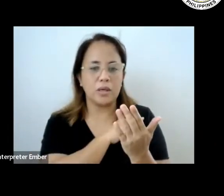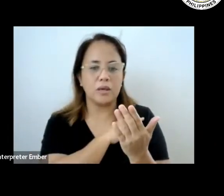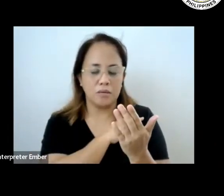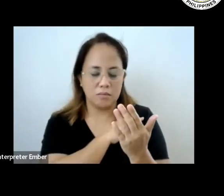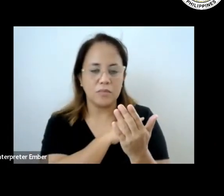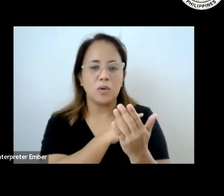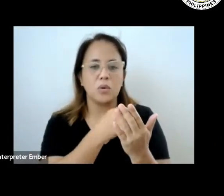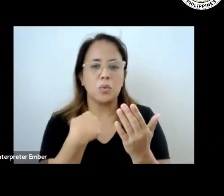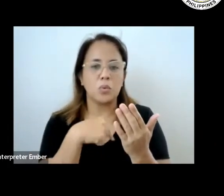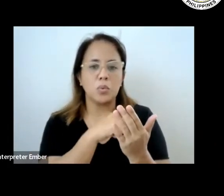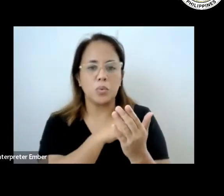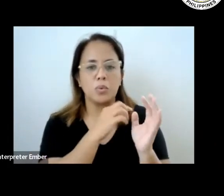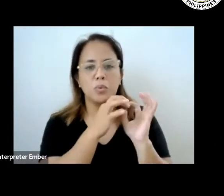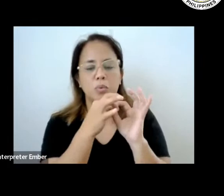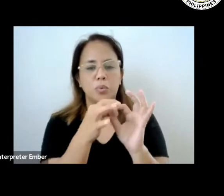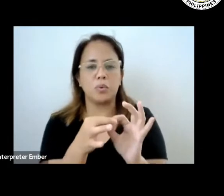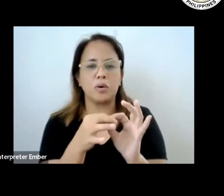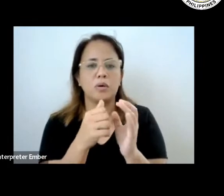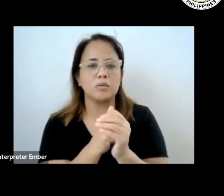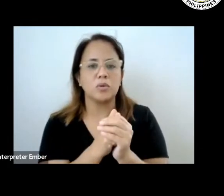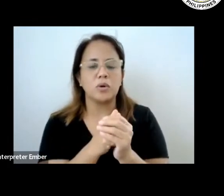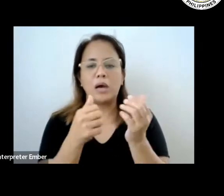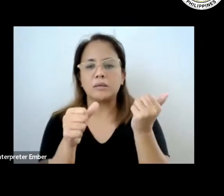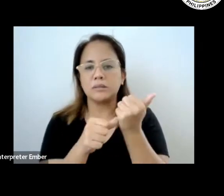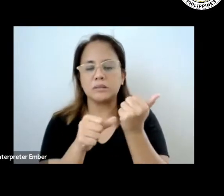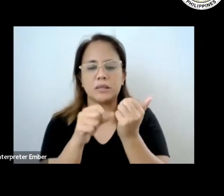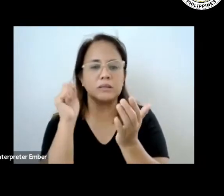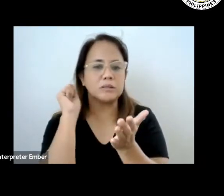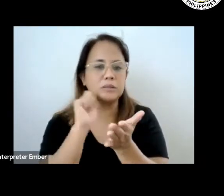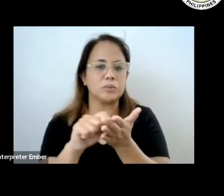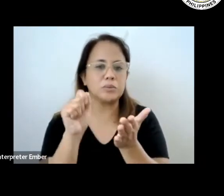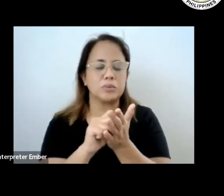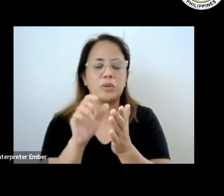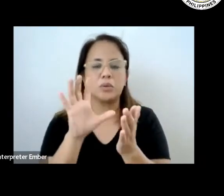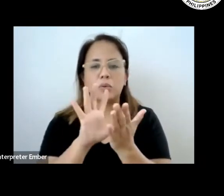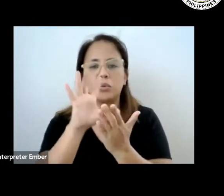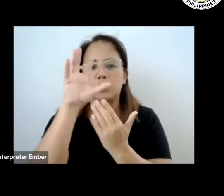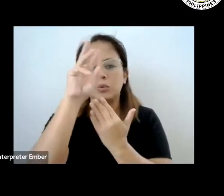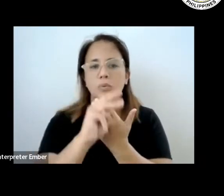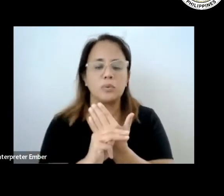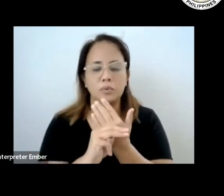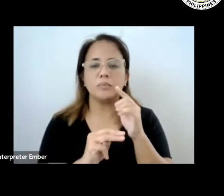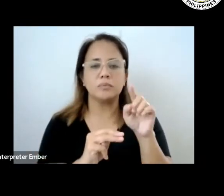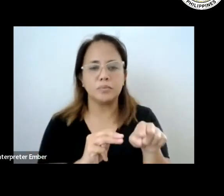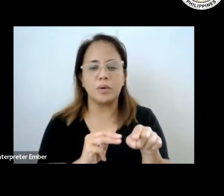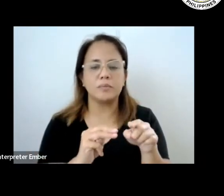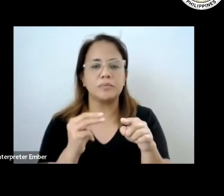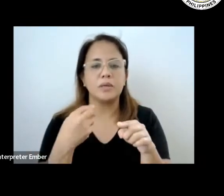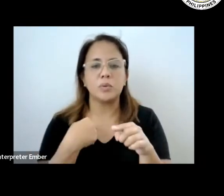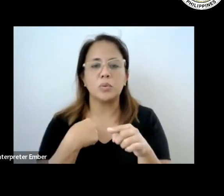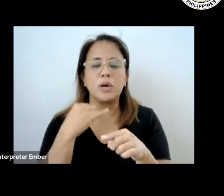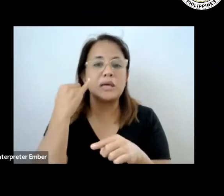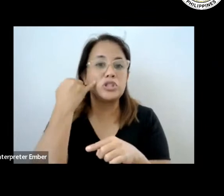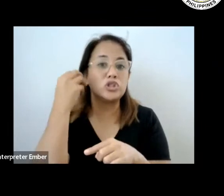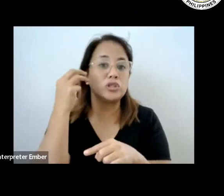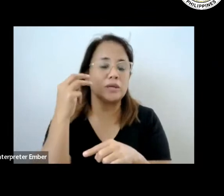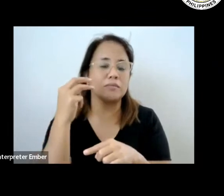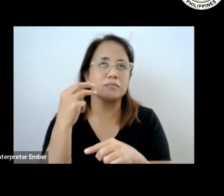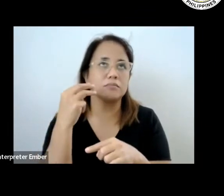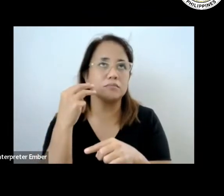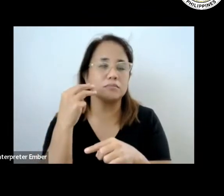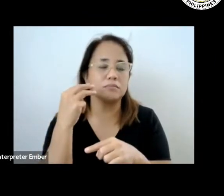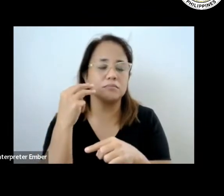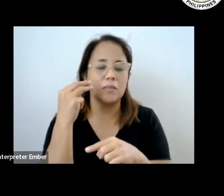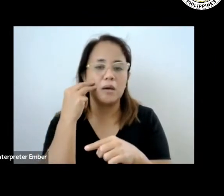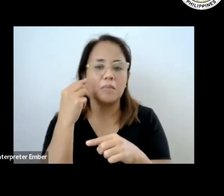we on board online is our two assistant secretaries for curriculum and instruction, Assistant Secretary GH Ambat and Assistant Secretary